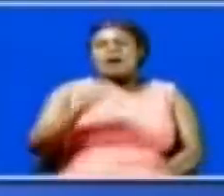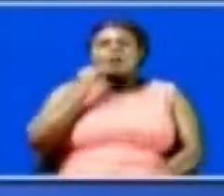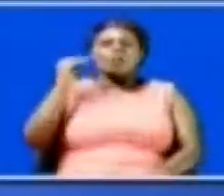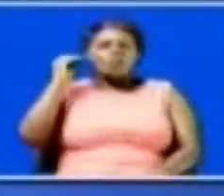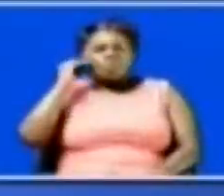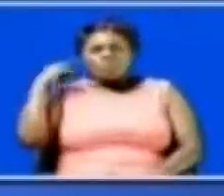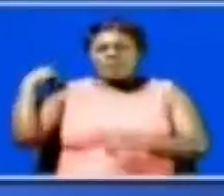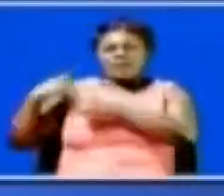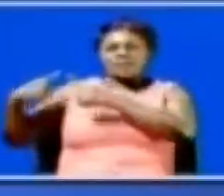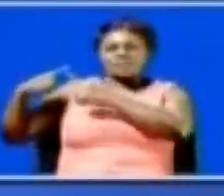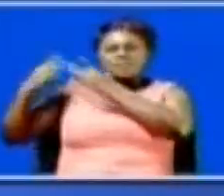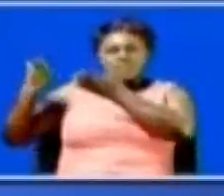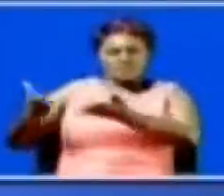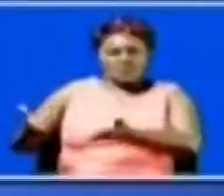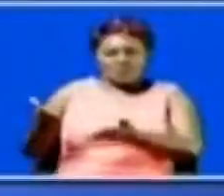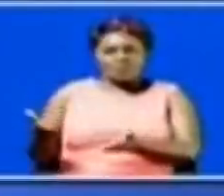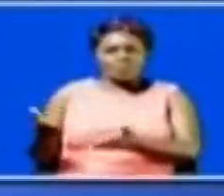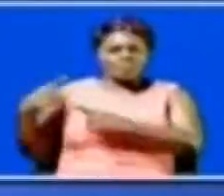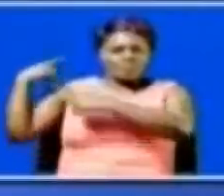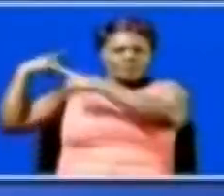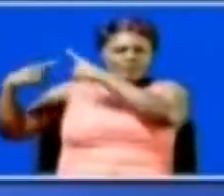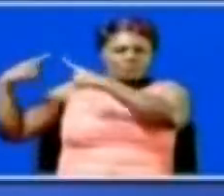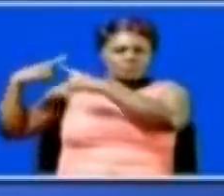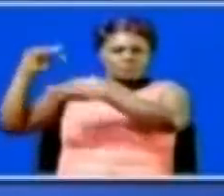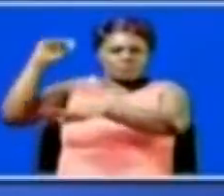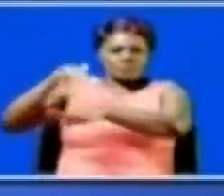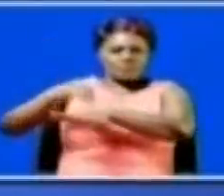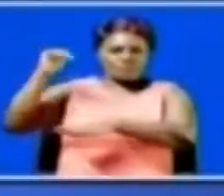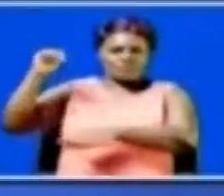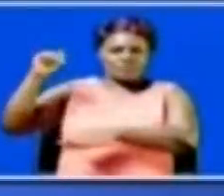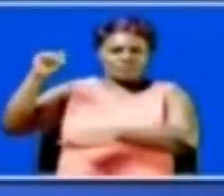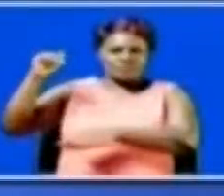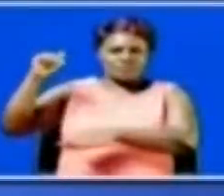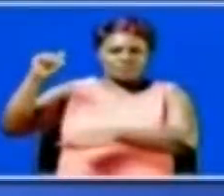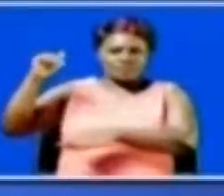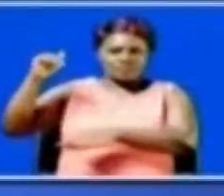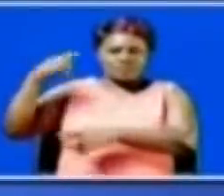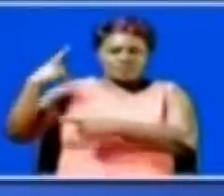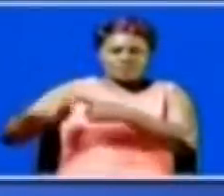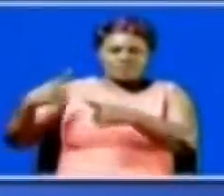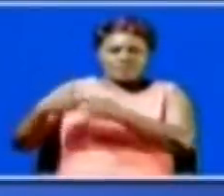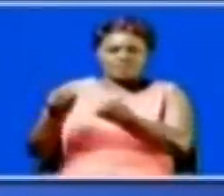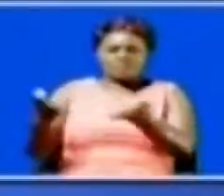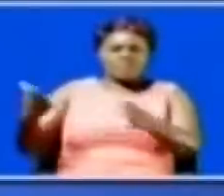what we are experiencing. We are experiencing the consequences of, you know, several years.